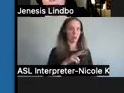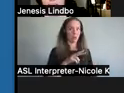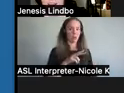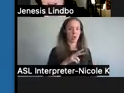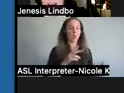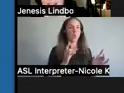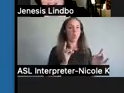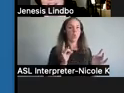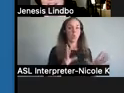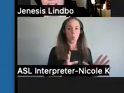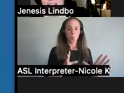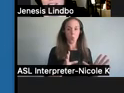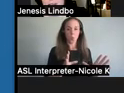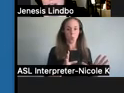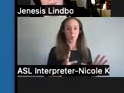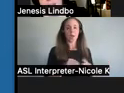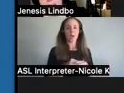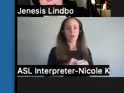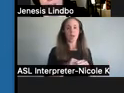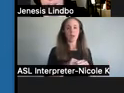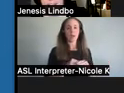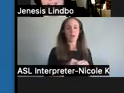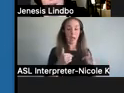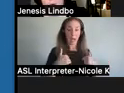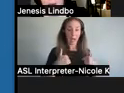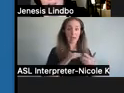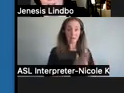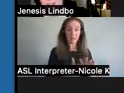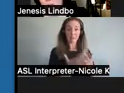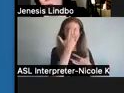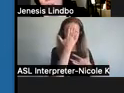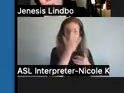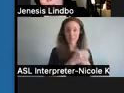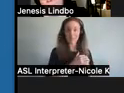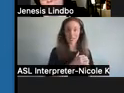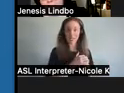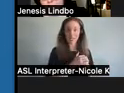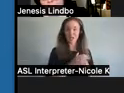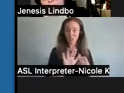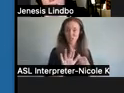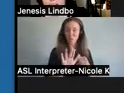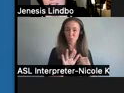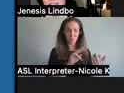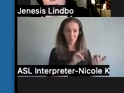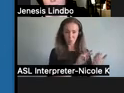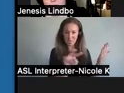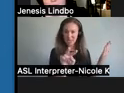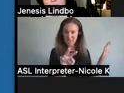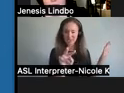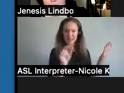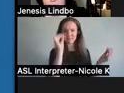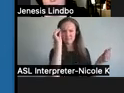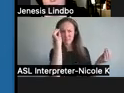content and it made me sick. So making sure that you look at those content warnings and take those